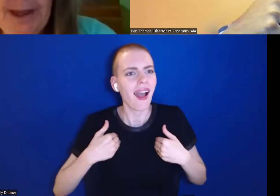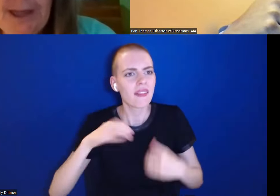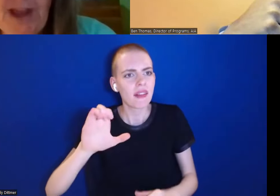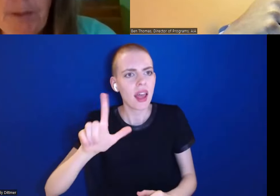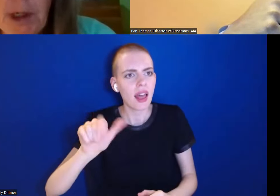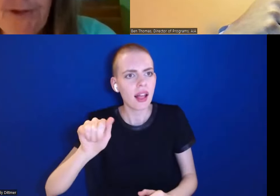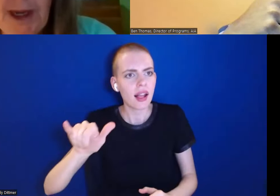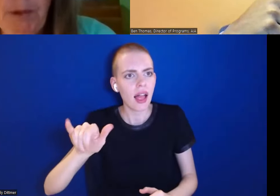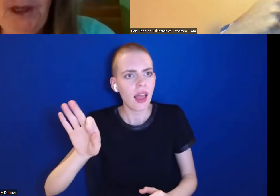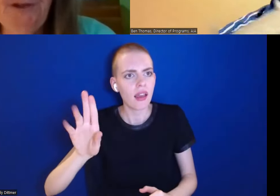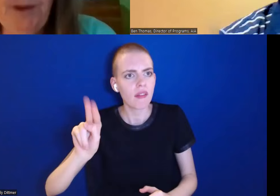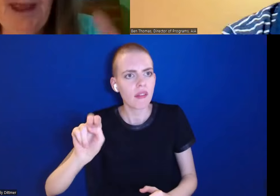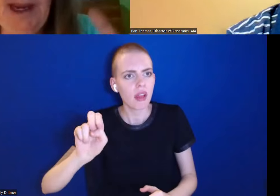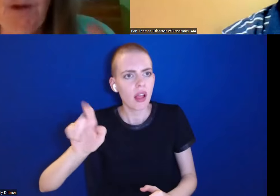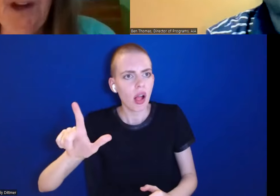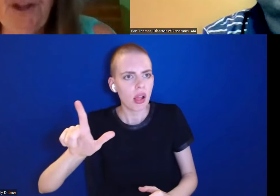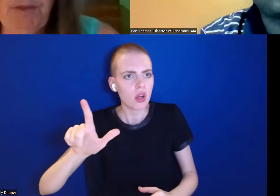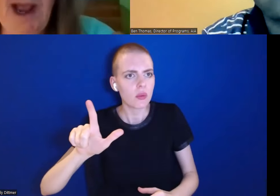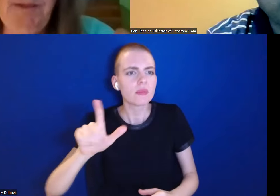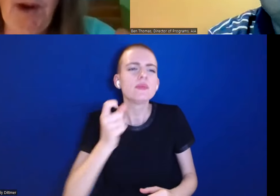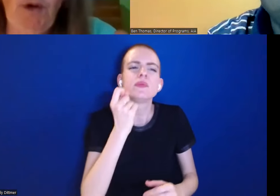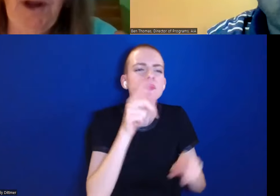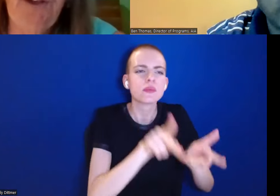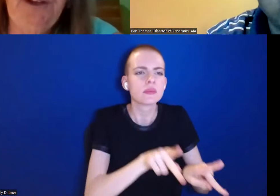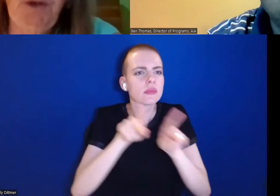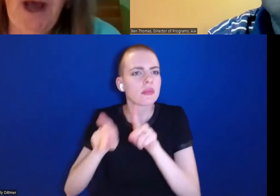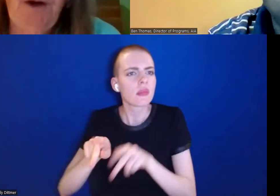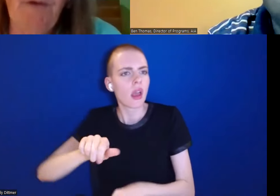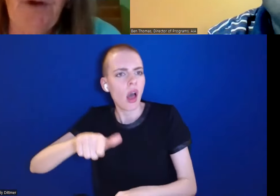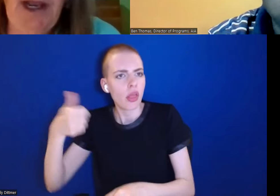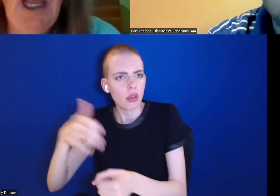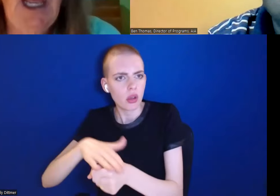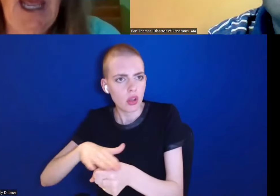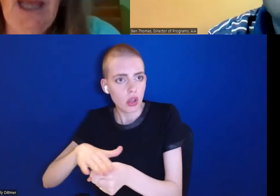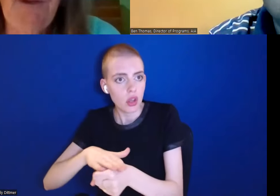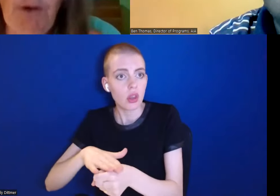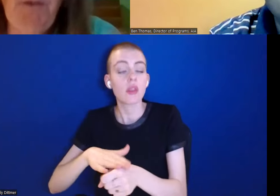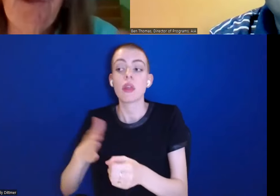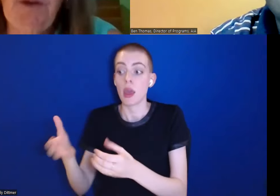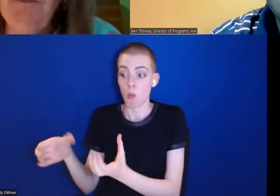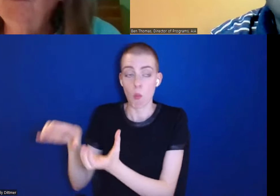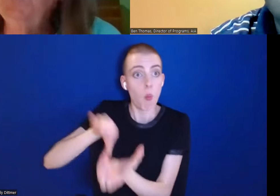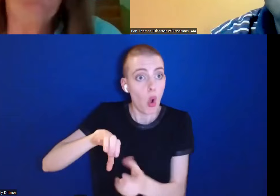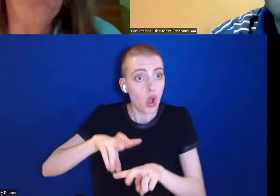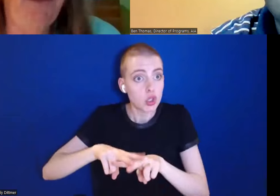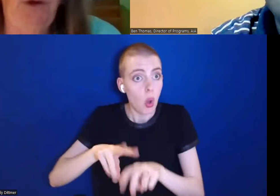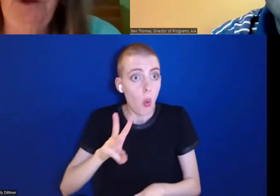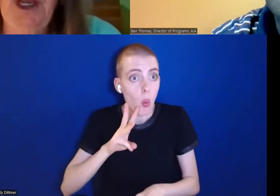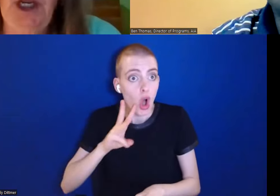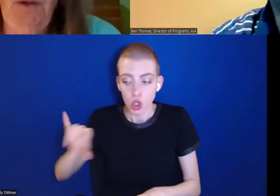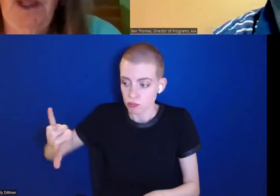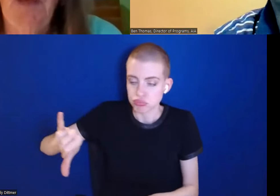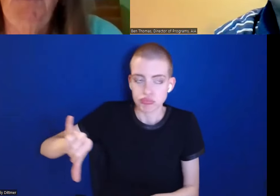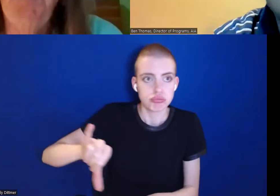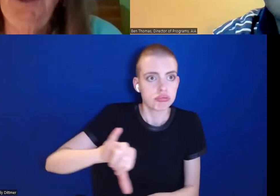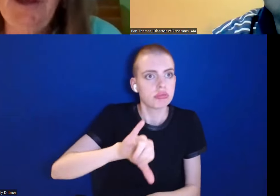just like at Sacapullis, where they enriched the brine by pouring salty water over it. And so it was a repurposed old